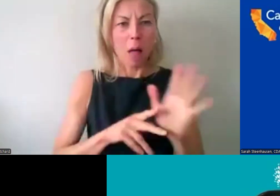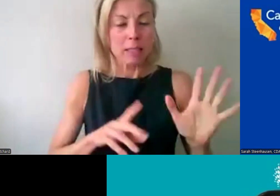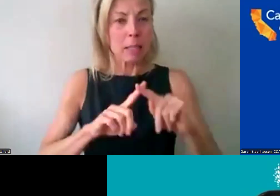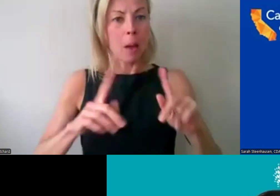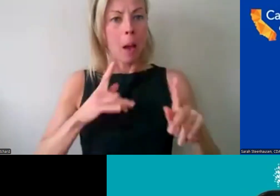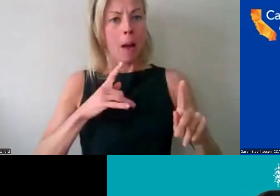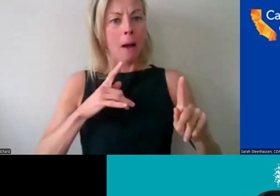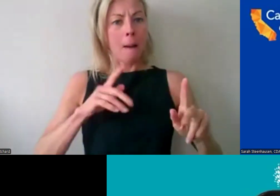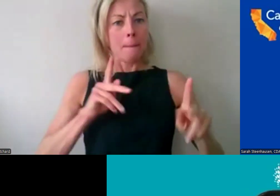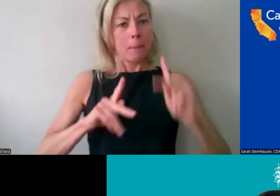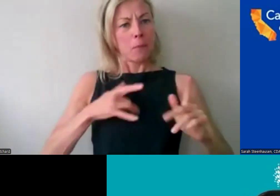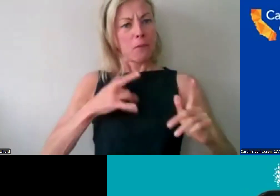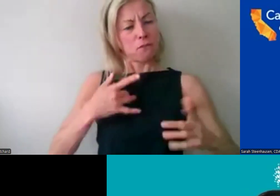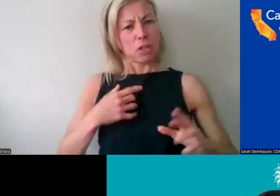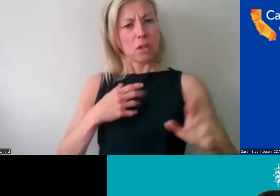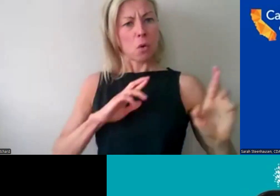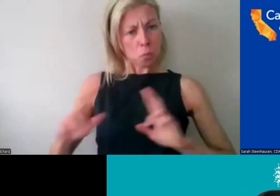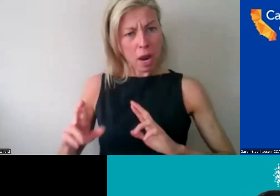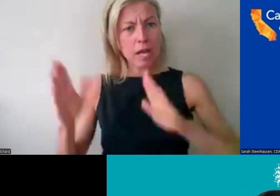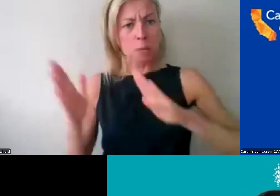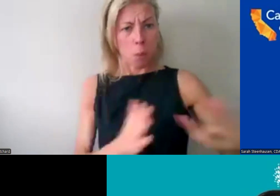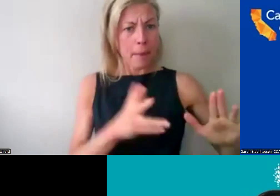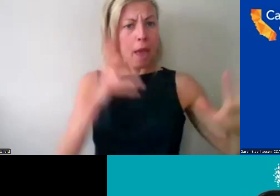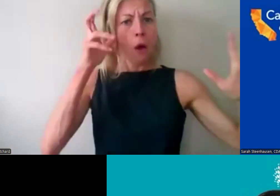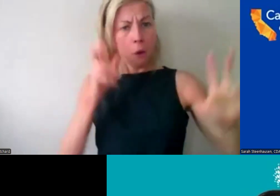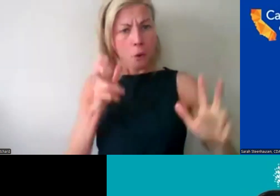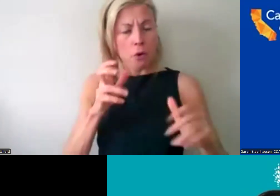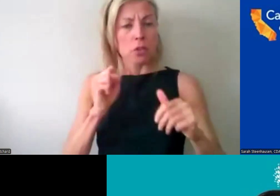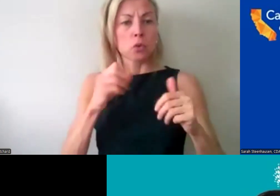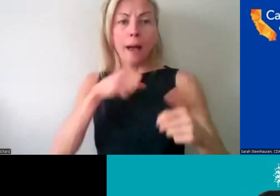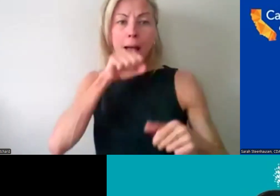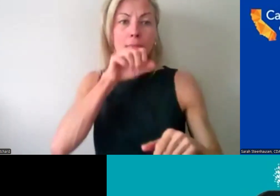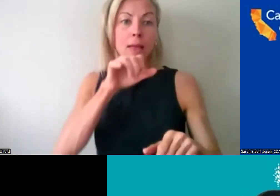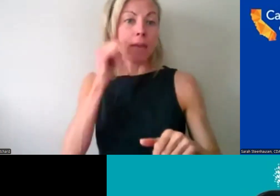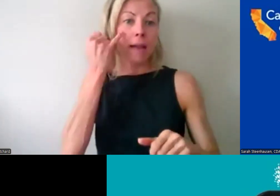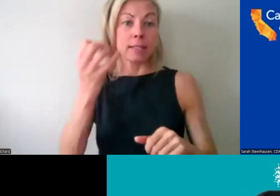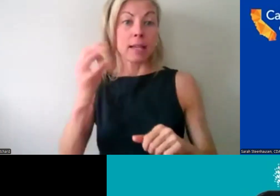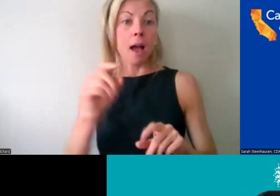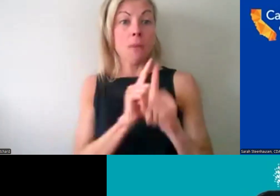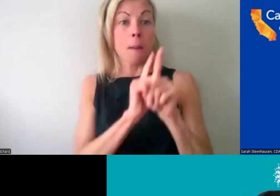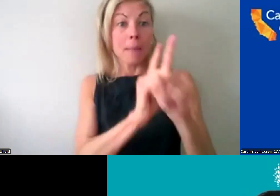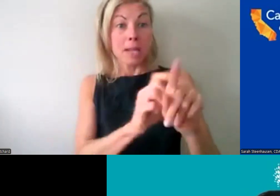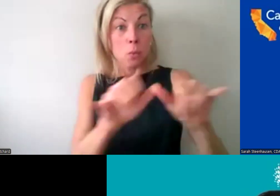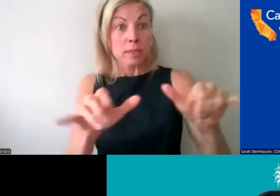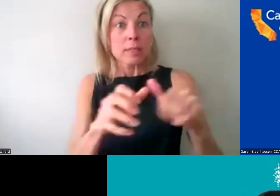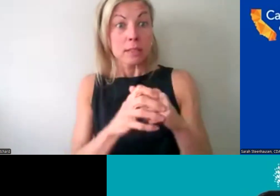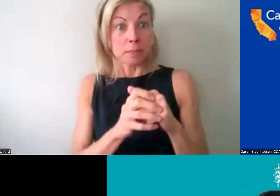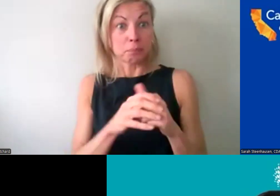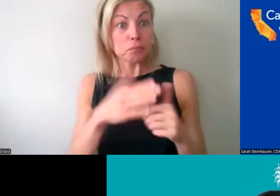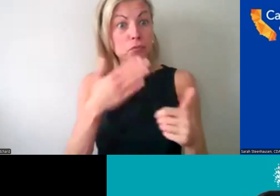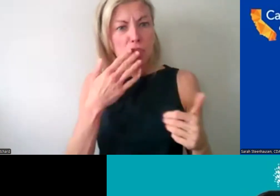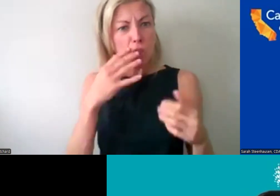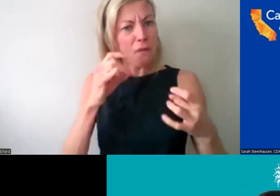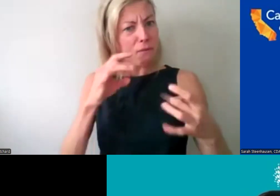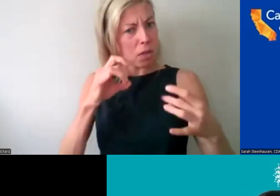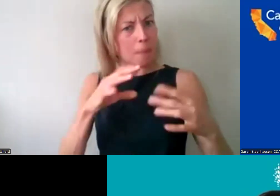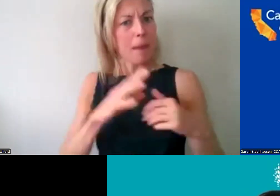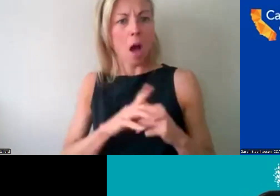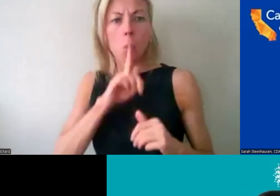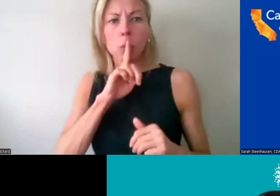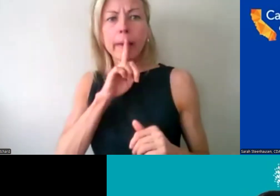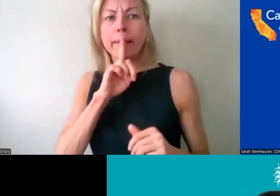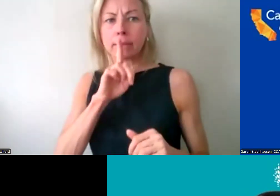feel heard, and that I love this idea of the mentor system too. So lots of really good input, and we'll definitely be